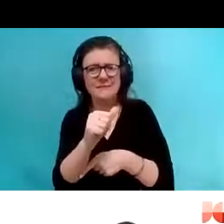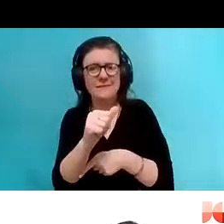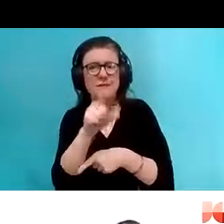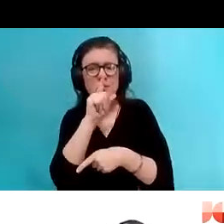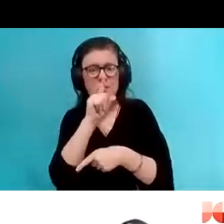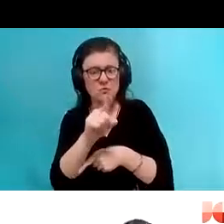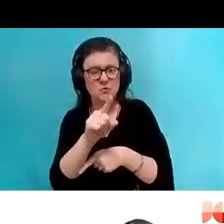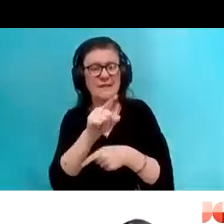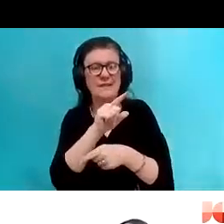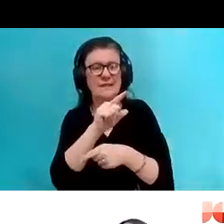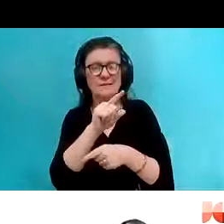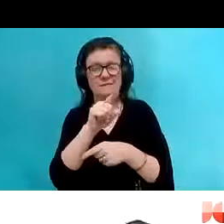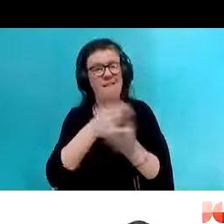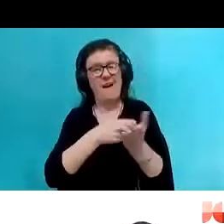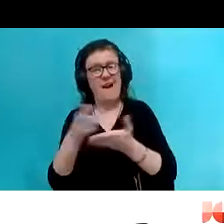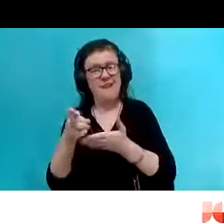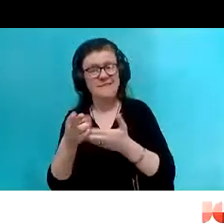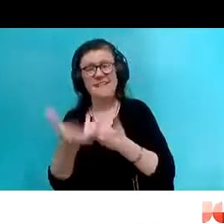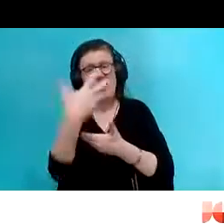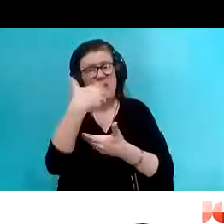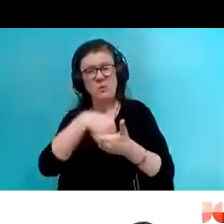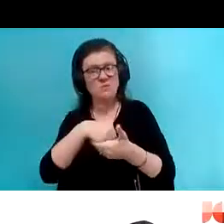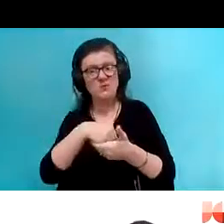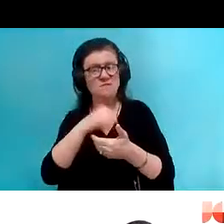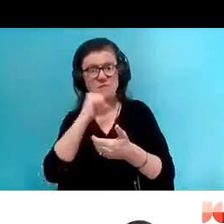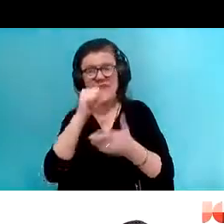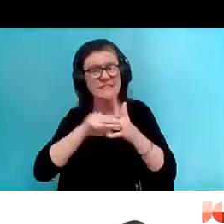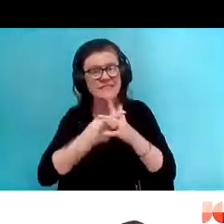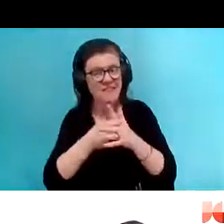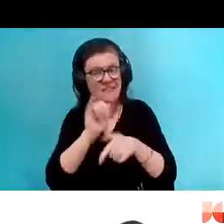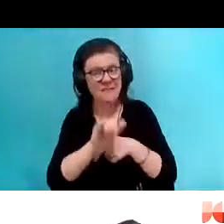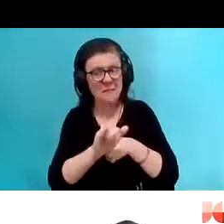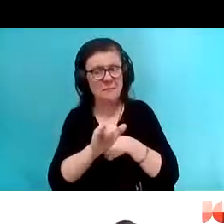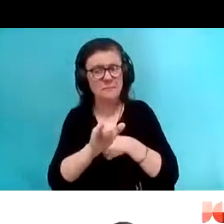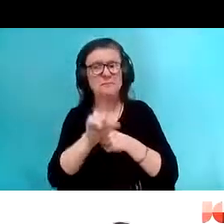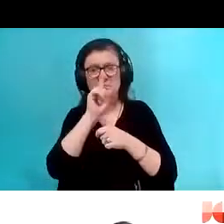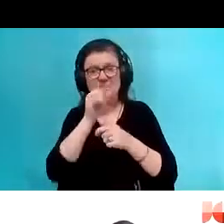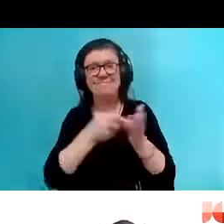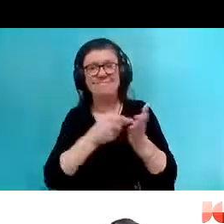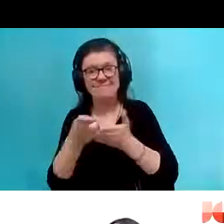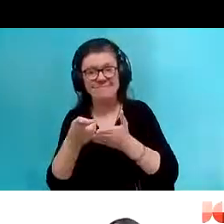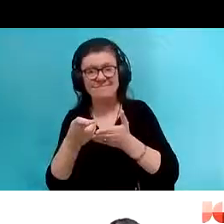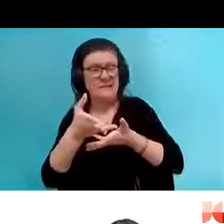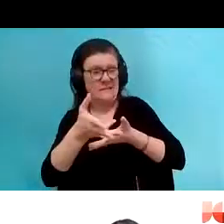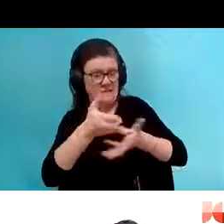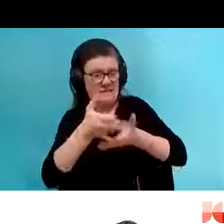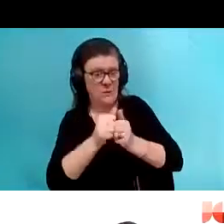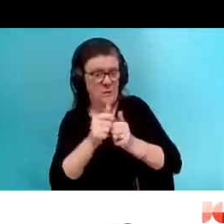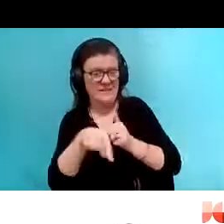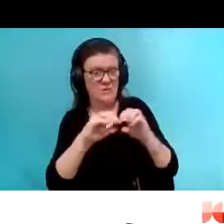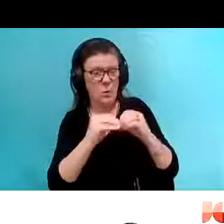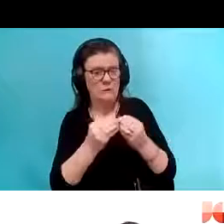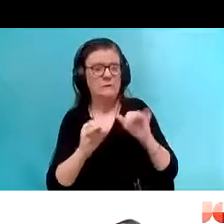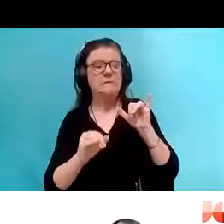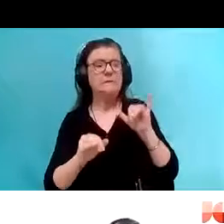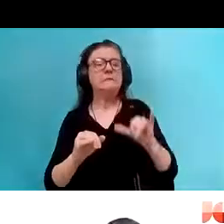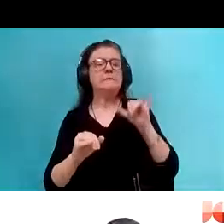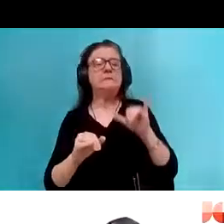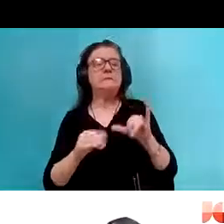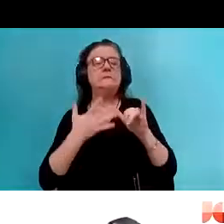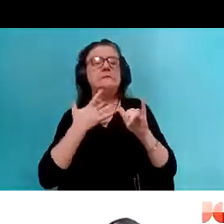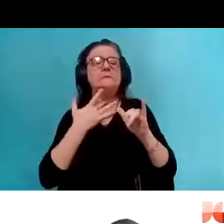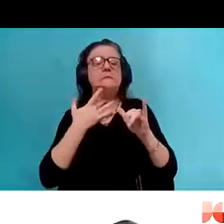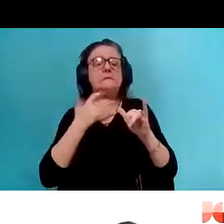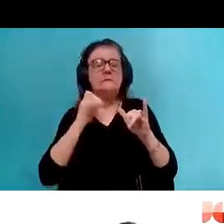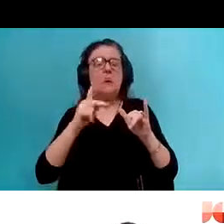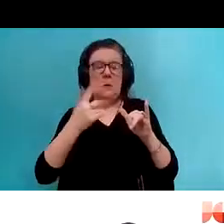of inclusion within that. And it was only by subsequently working directly with these organisations on an improved